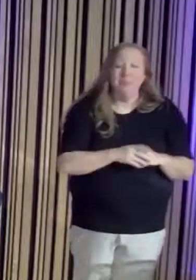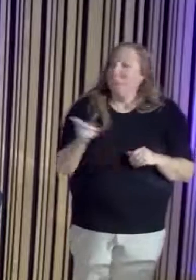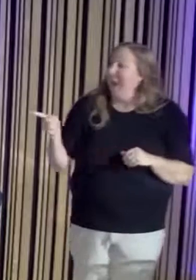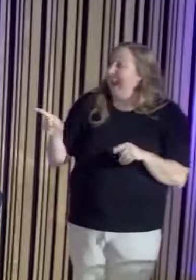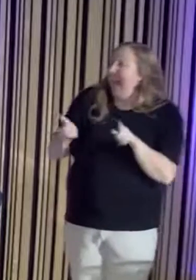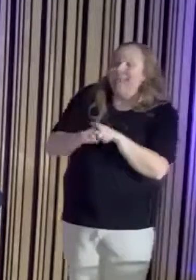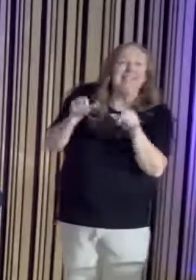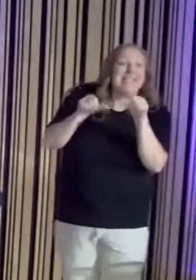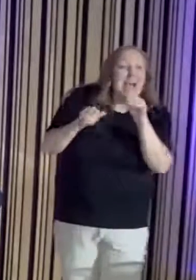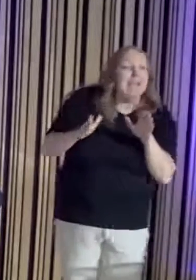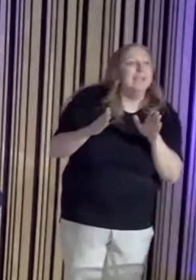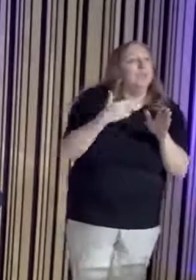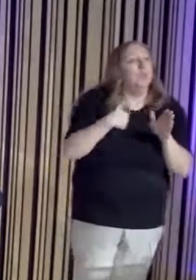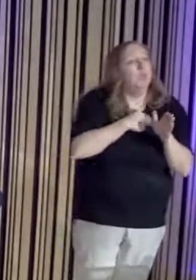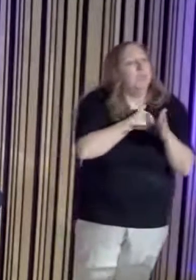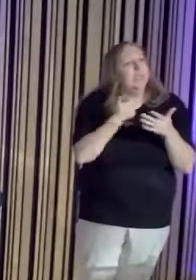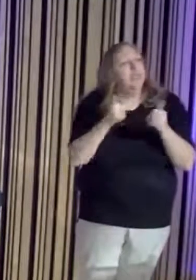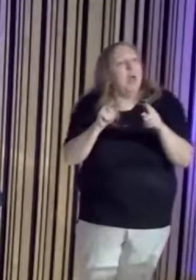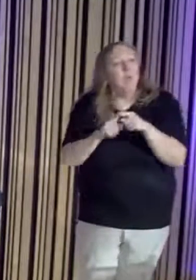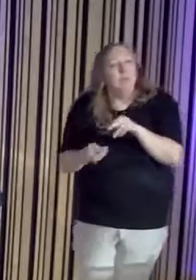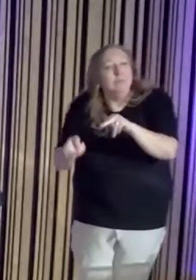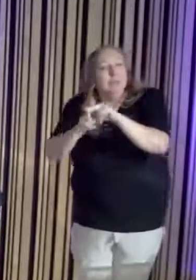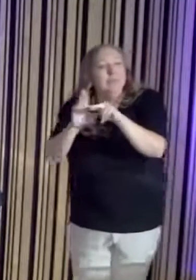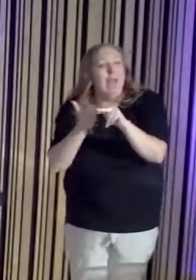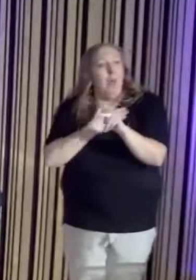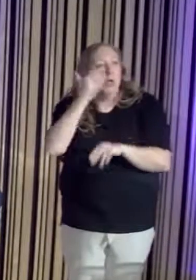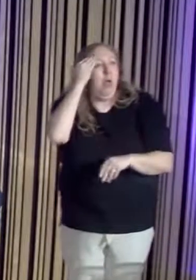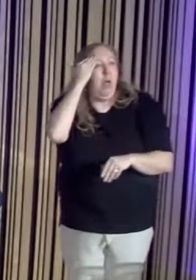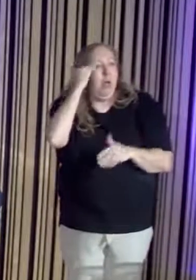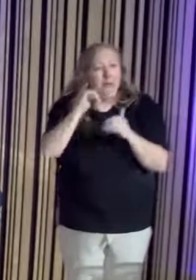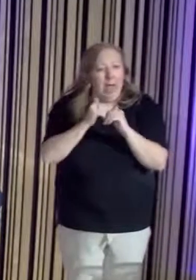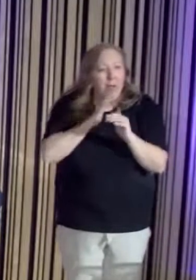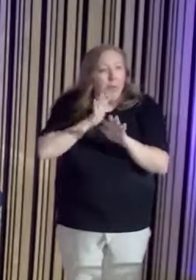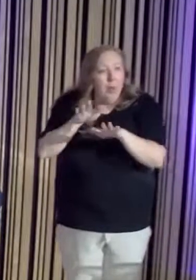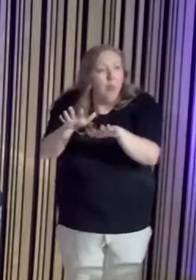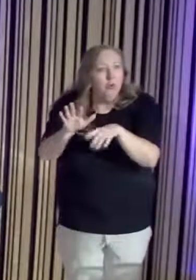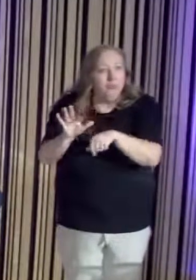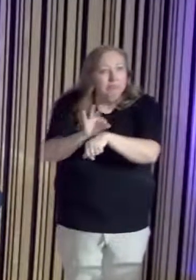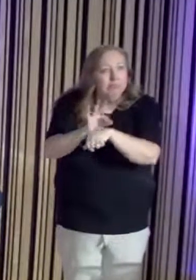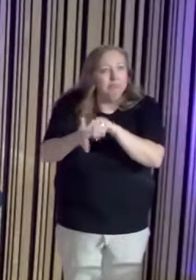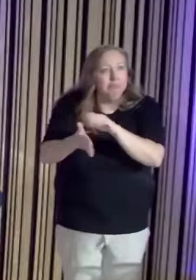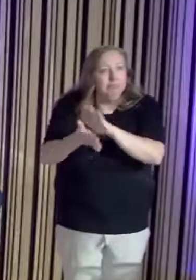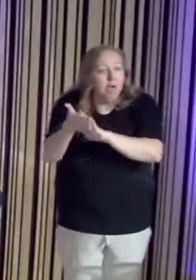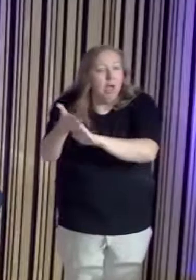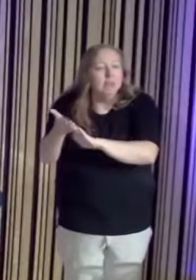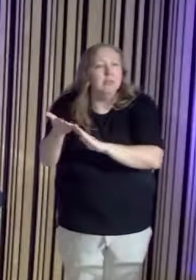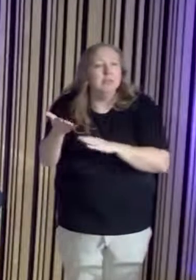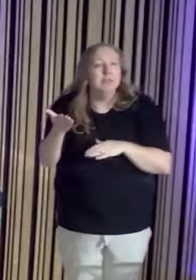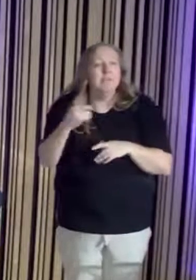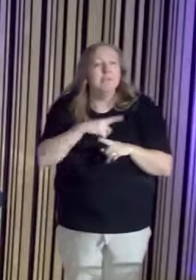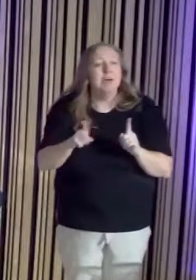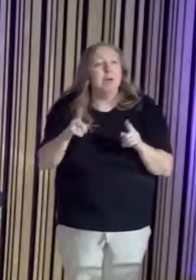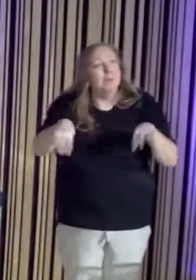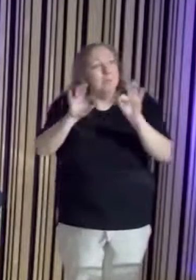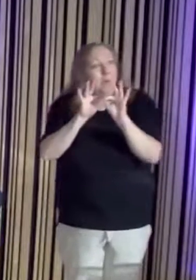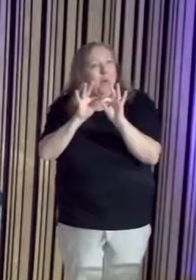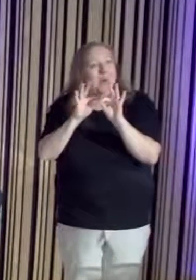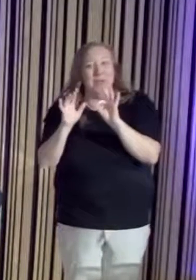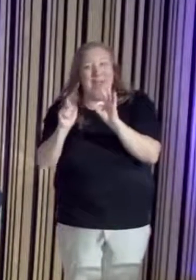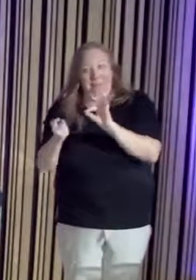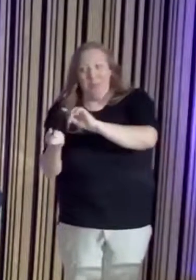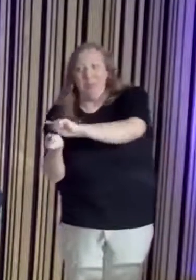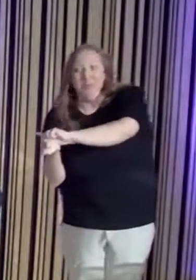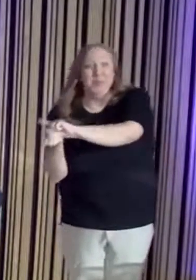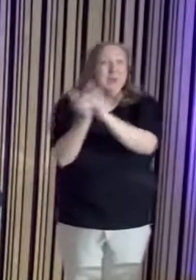we try to improve our knowledge of how the ocean works. And then we need to translate